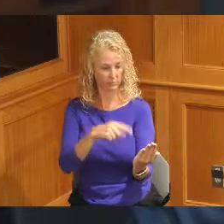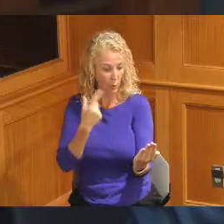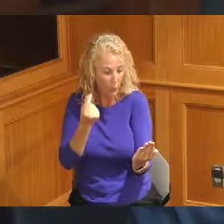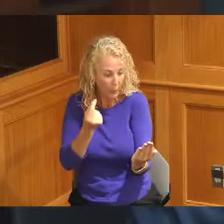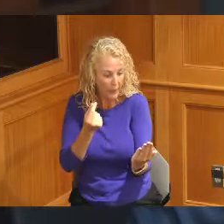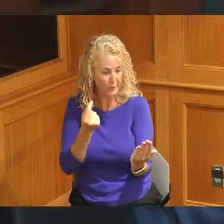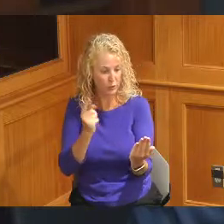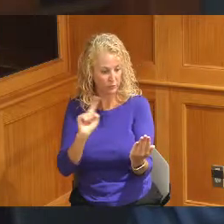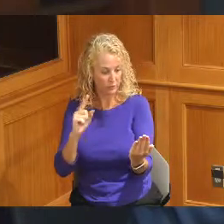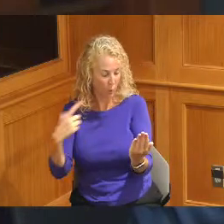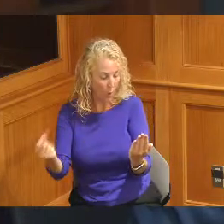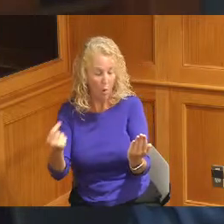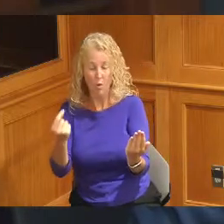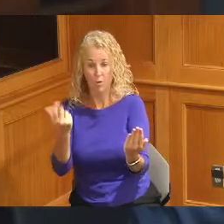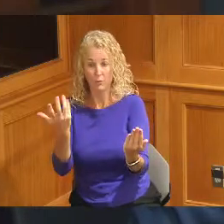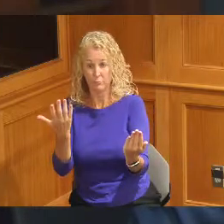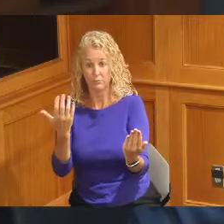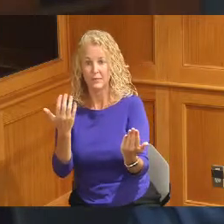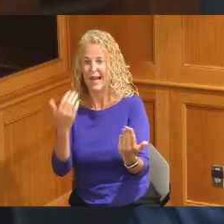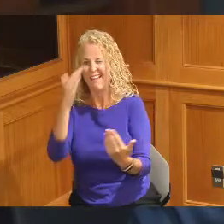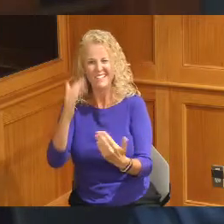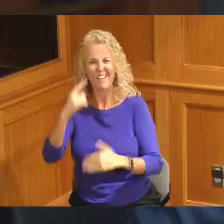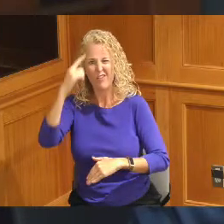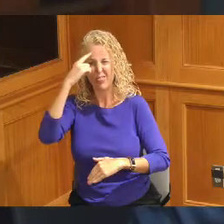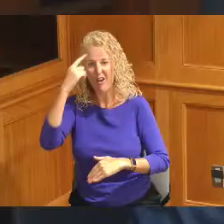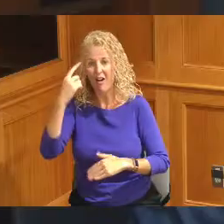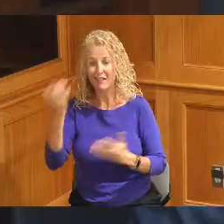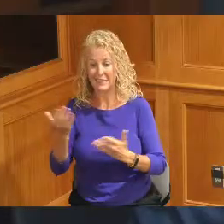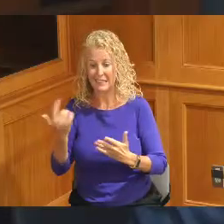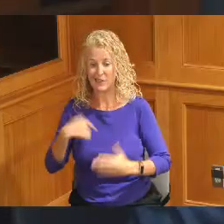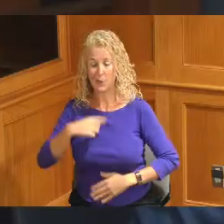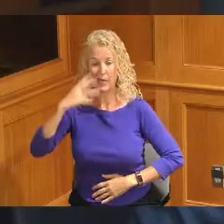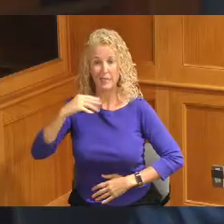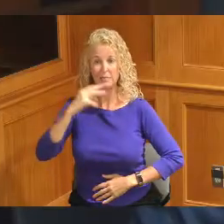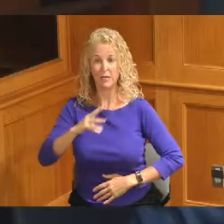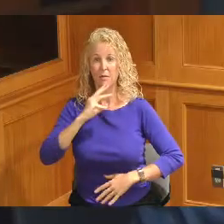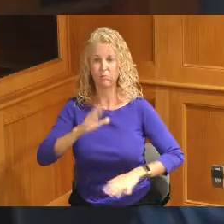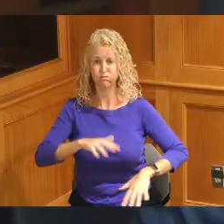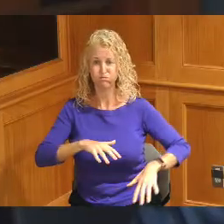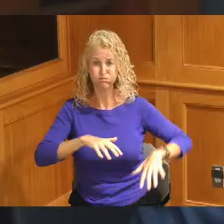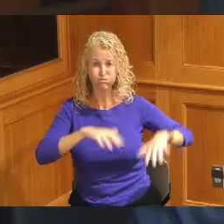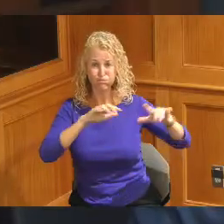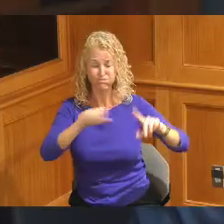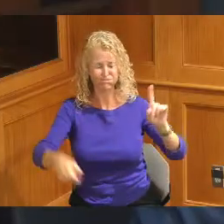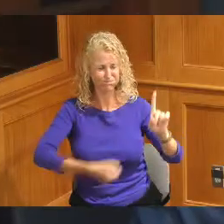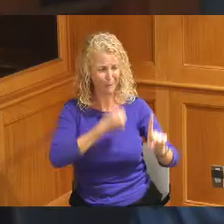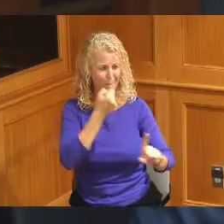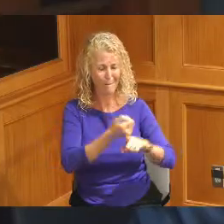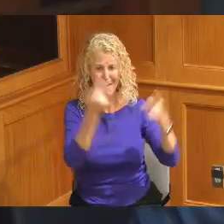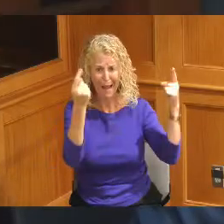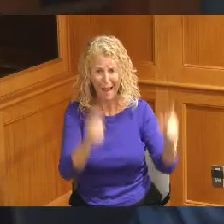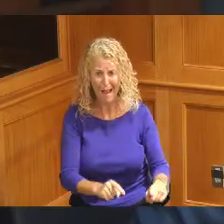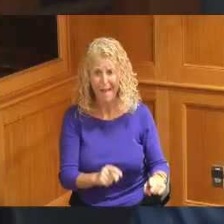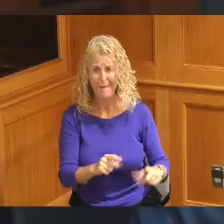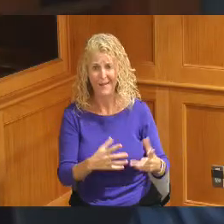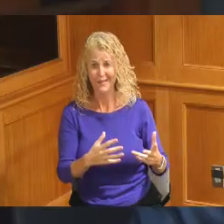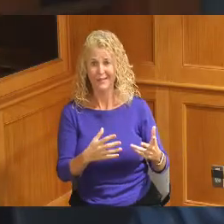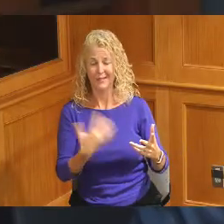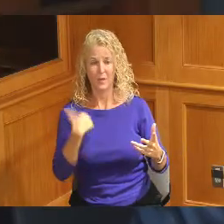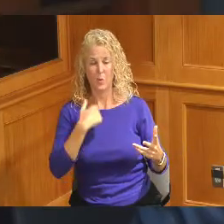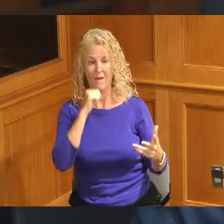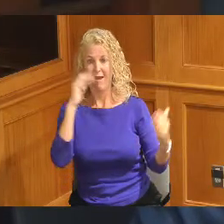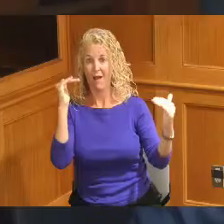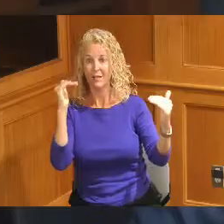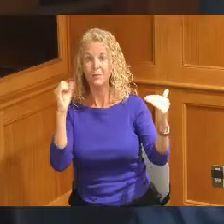do you handle? And like I said, I never thought we would have the flood. And it was just like out of nowhere, here comes this flood. And